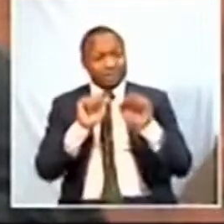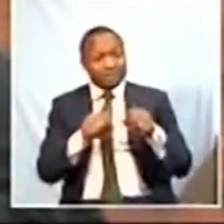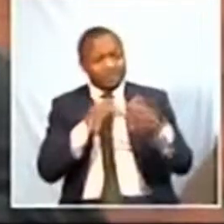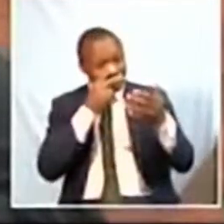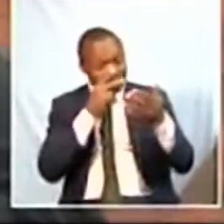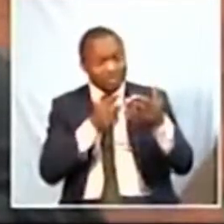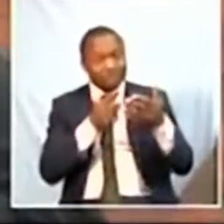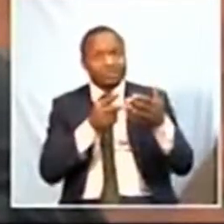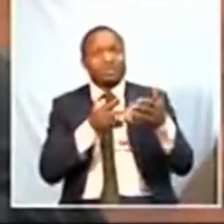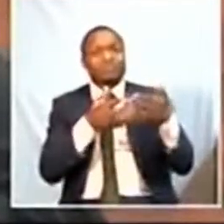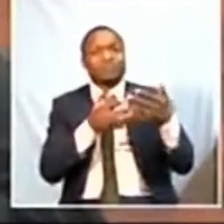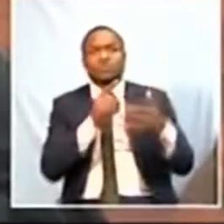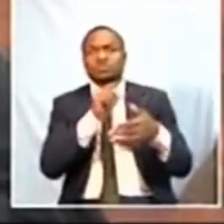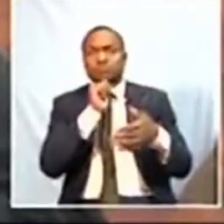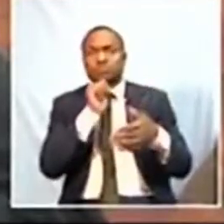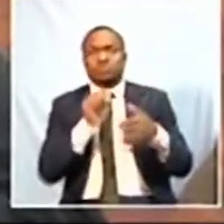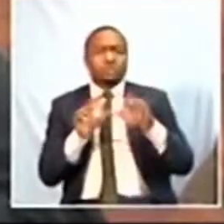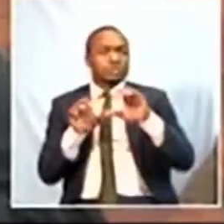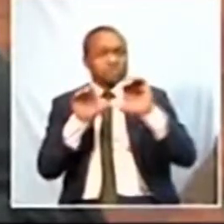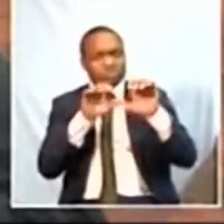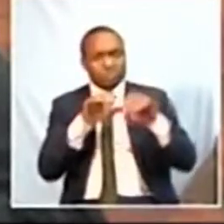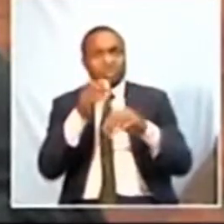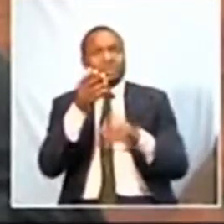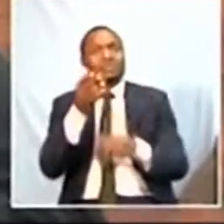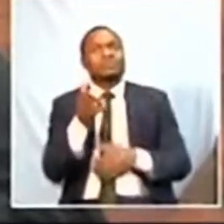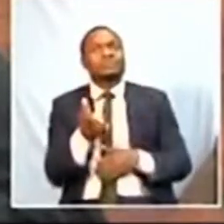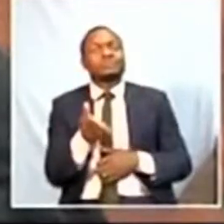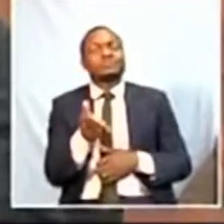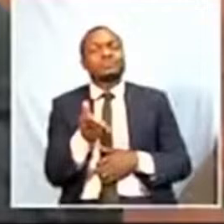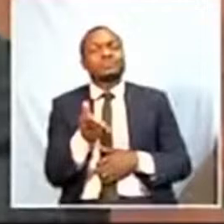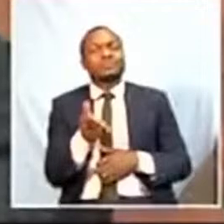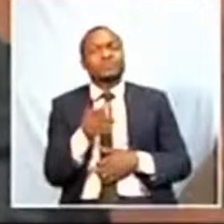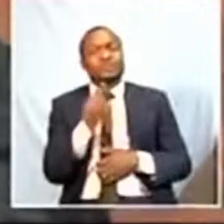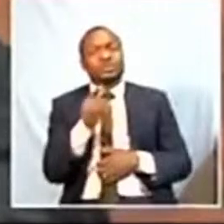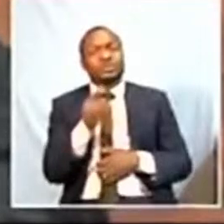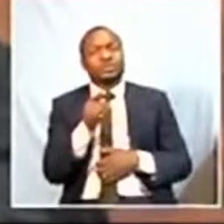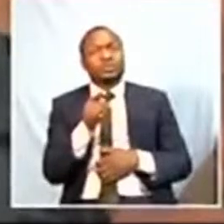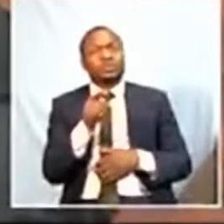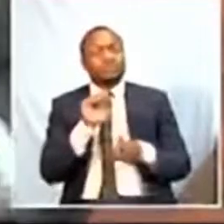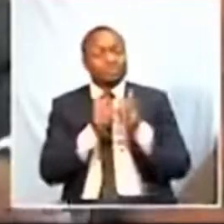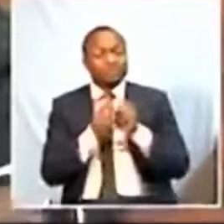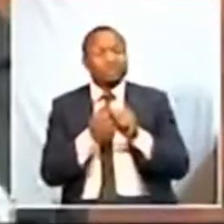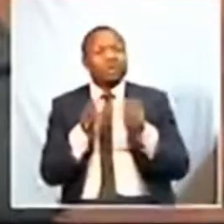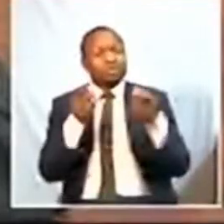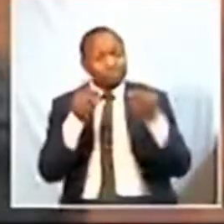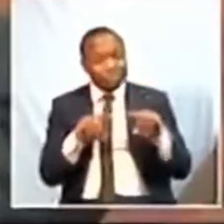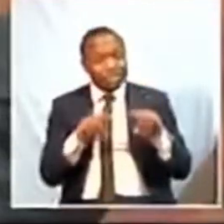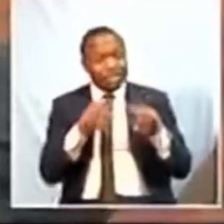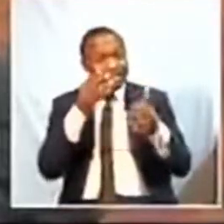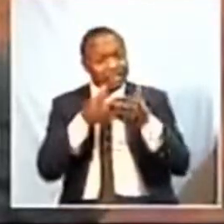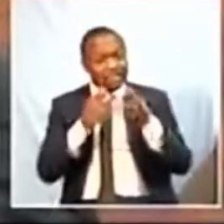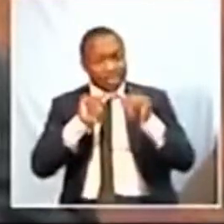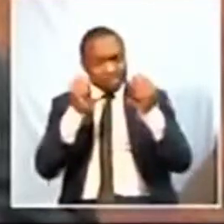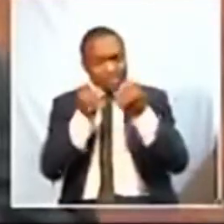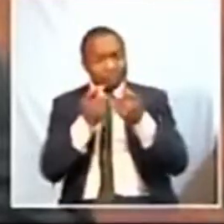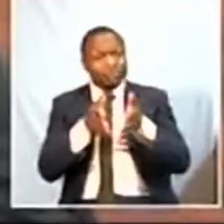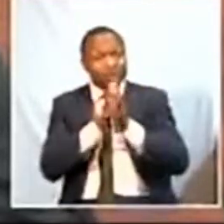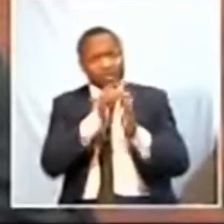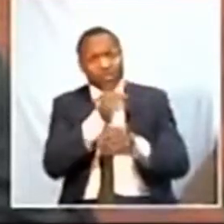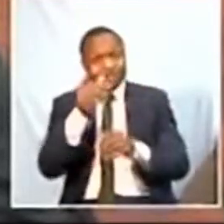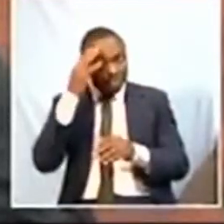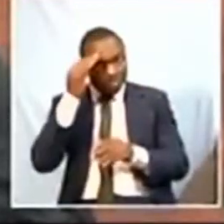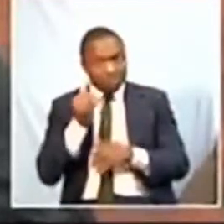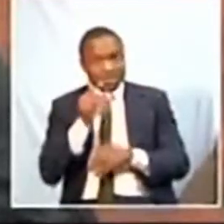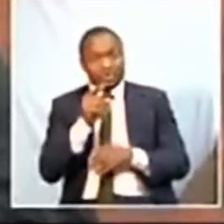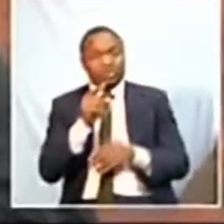Then you don't do that, Council Secretary, with your team. Then you are queried. When this team asks you why you are